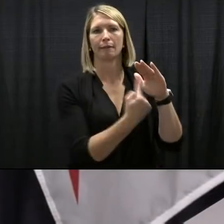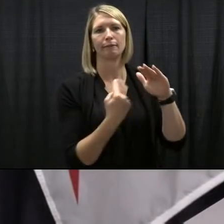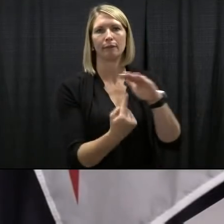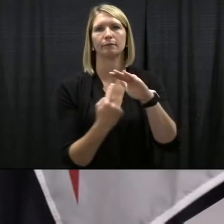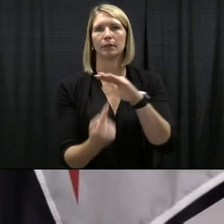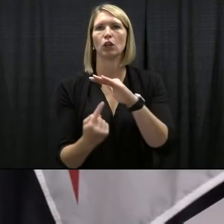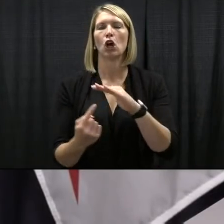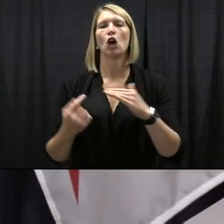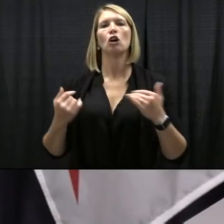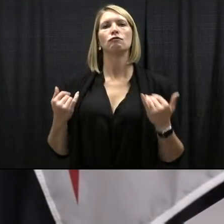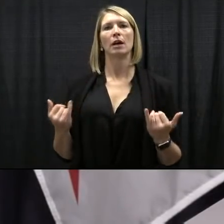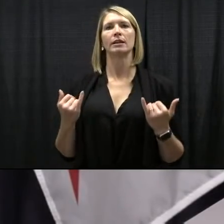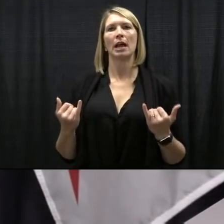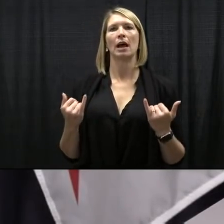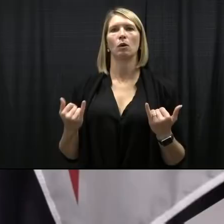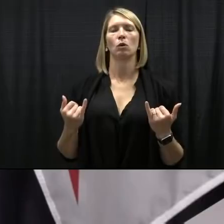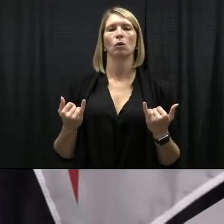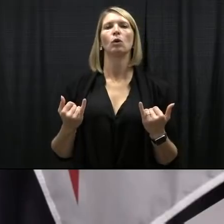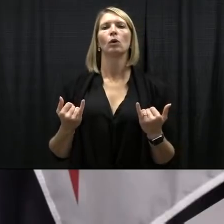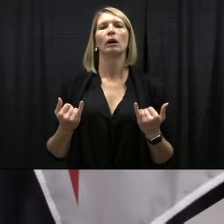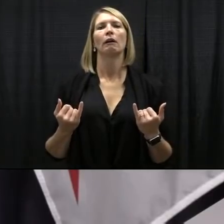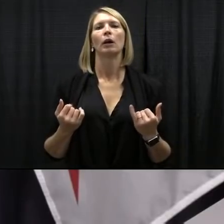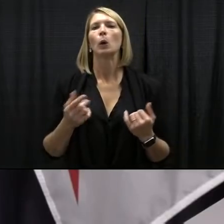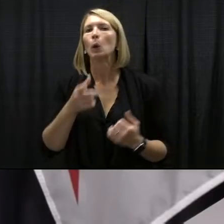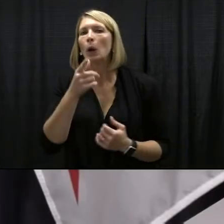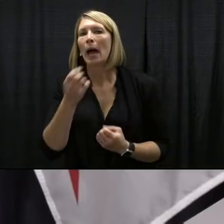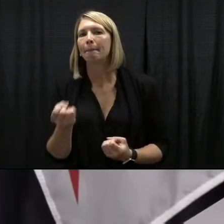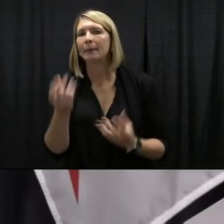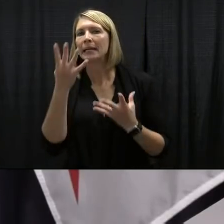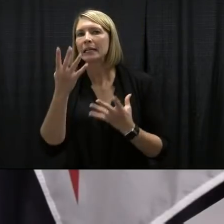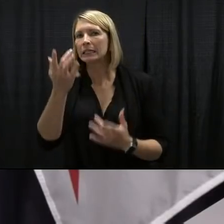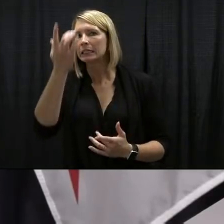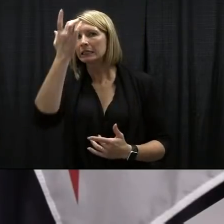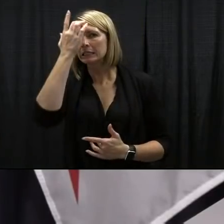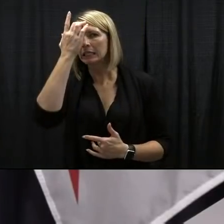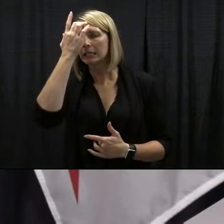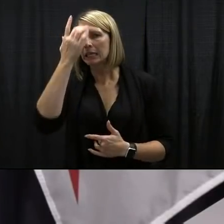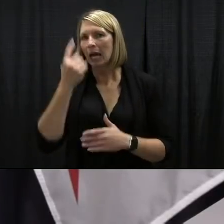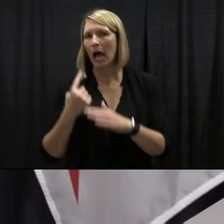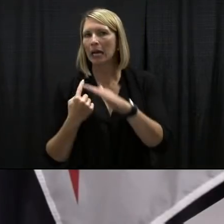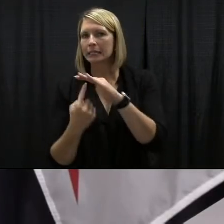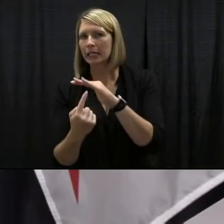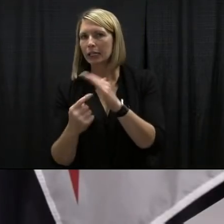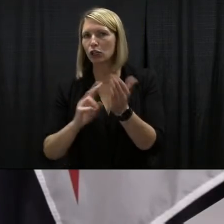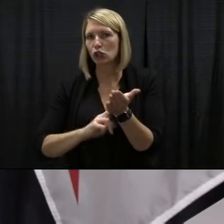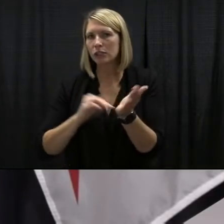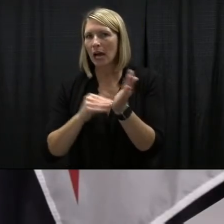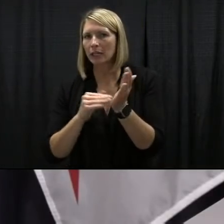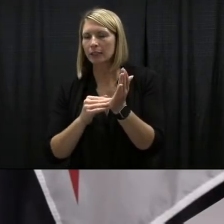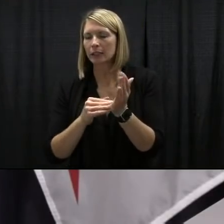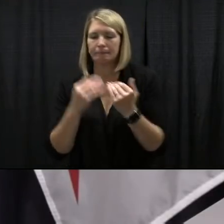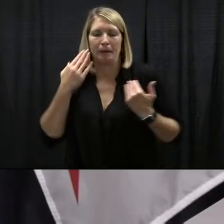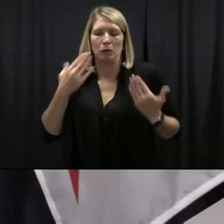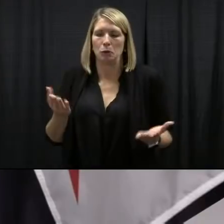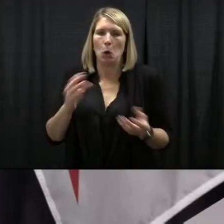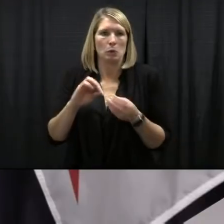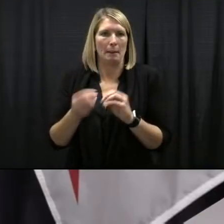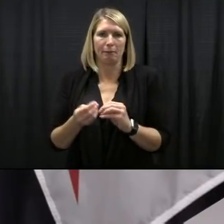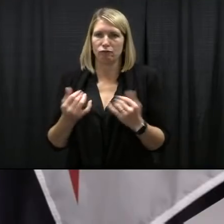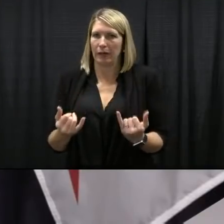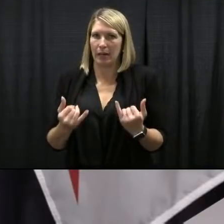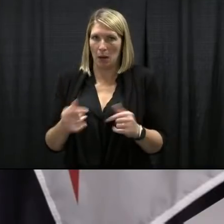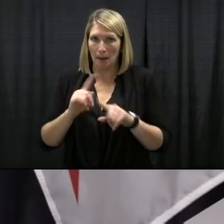current healthcare workers who are self-isolating. Can certainly get that for you. I'm not aware of that.